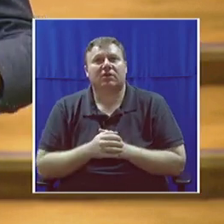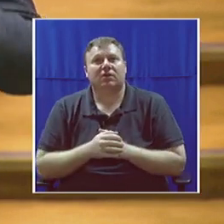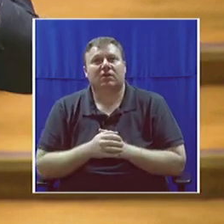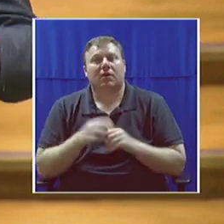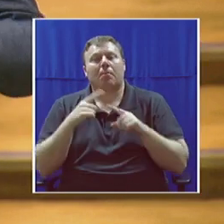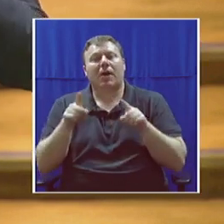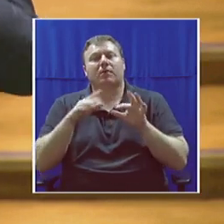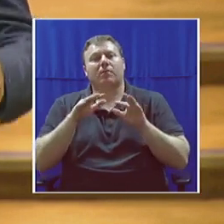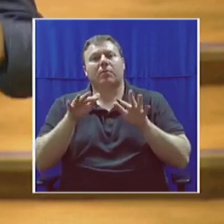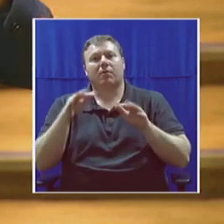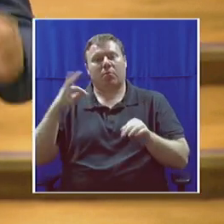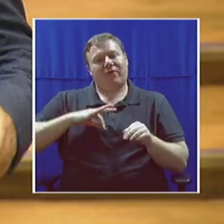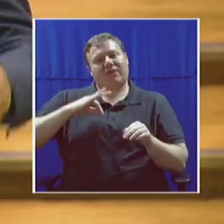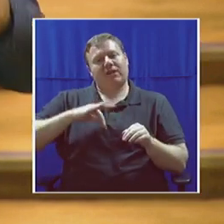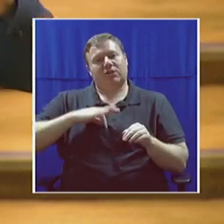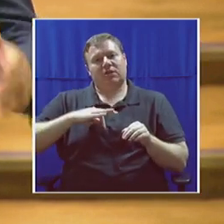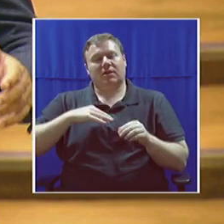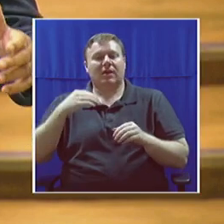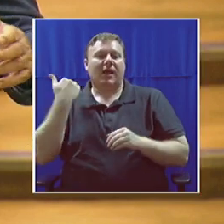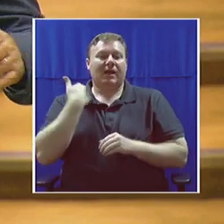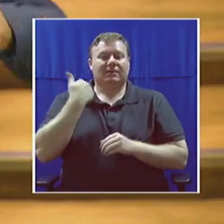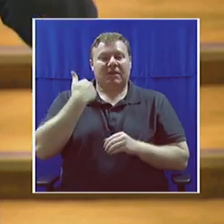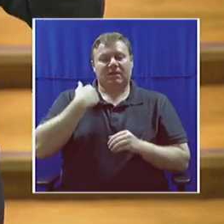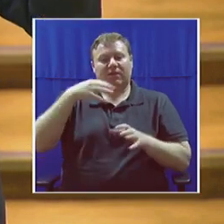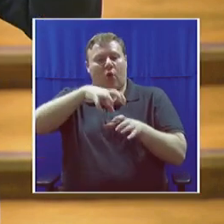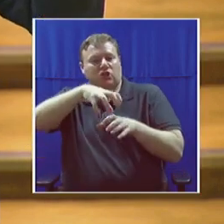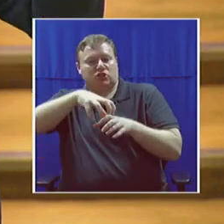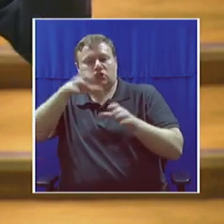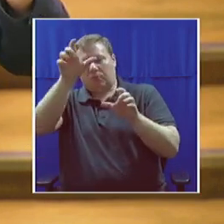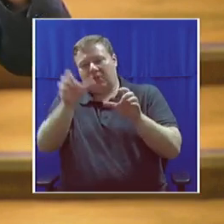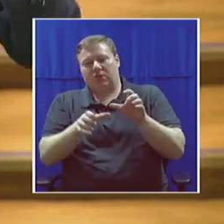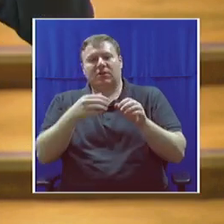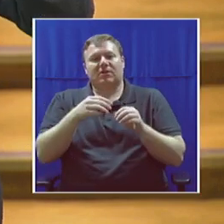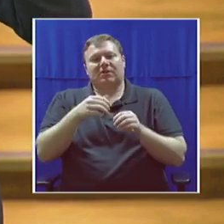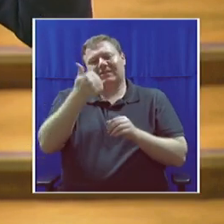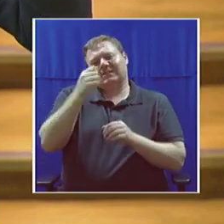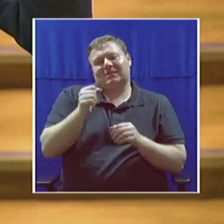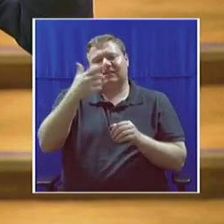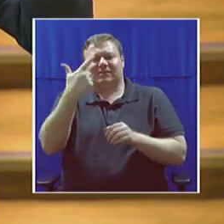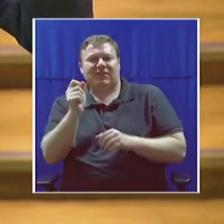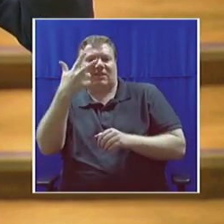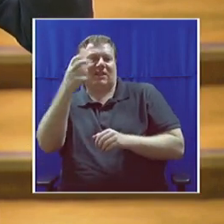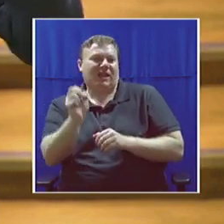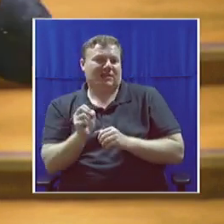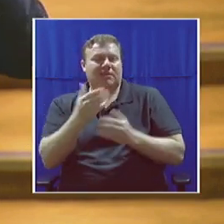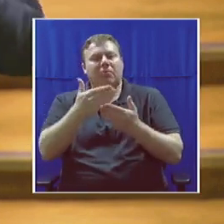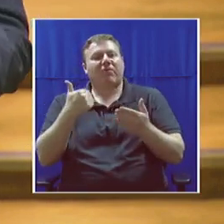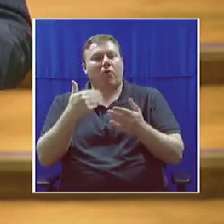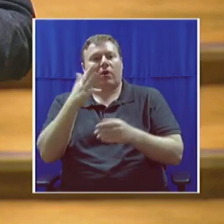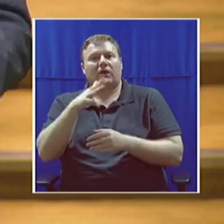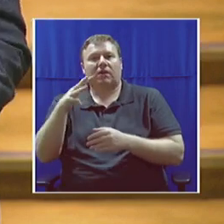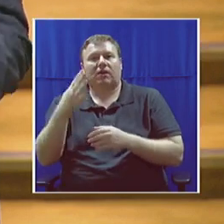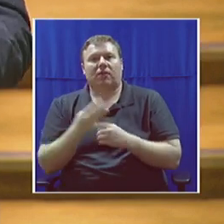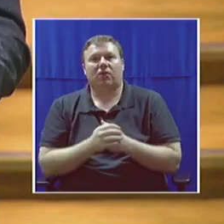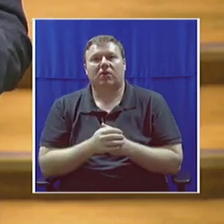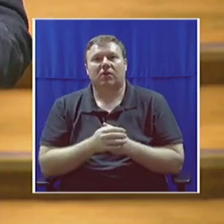the privilege of building expensive cottages on the beach in the 80s and 60s and before 1994 I think